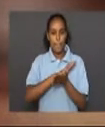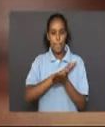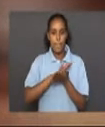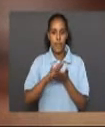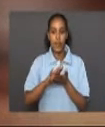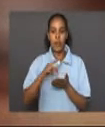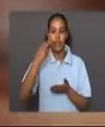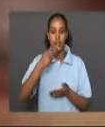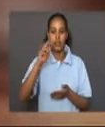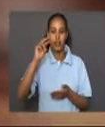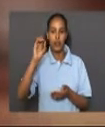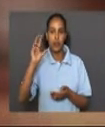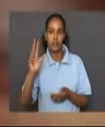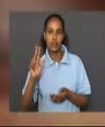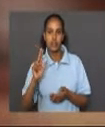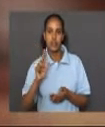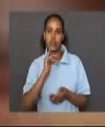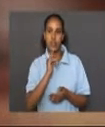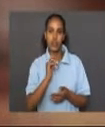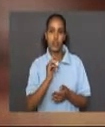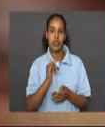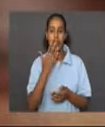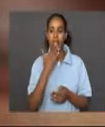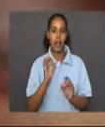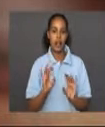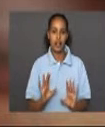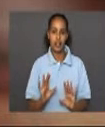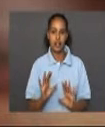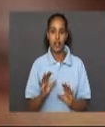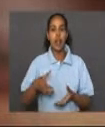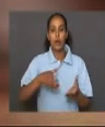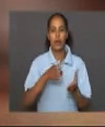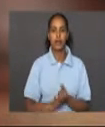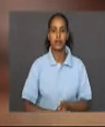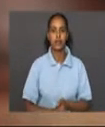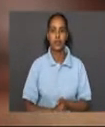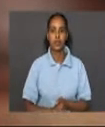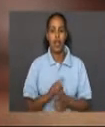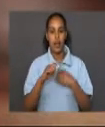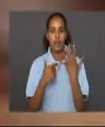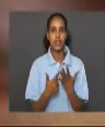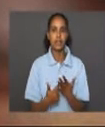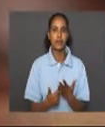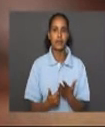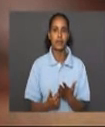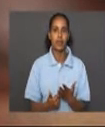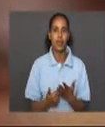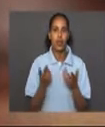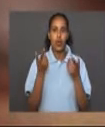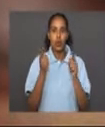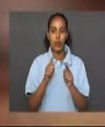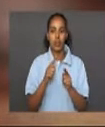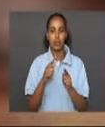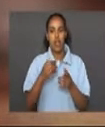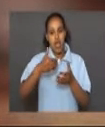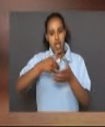Pure nitric acid is a colorless liquid. However, when it